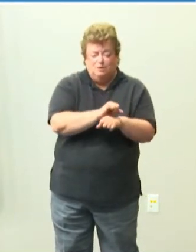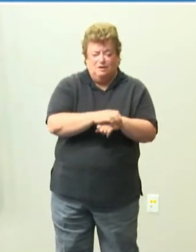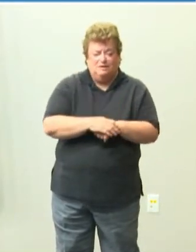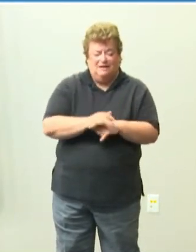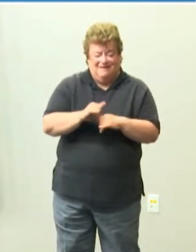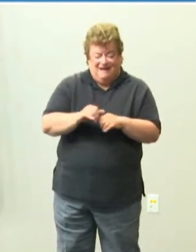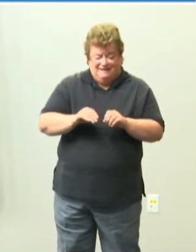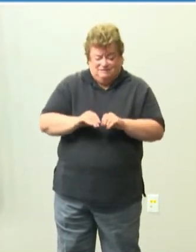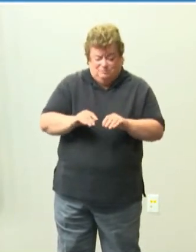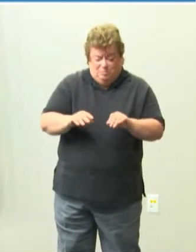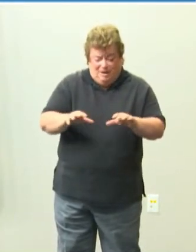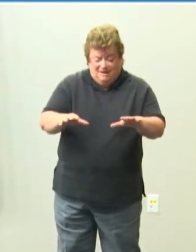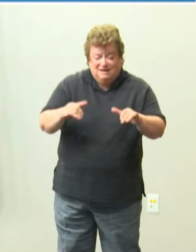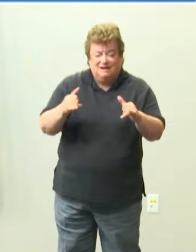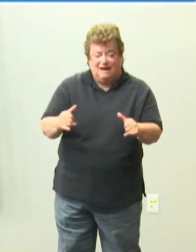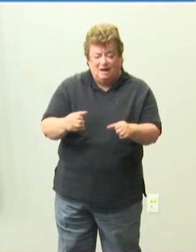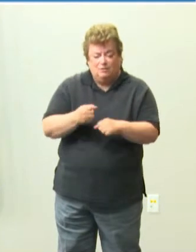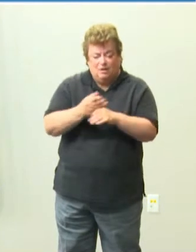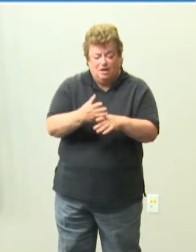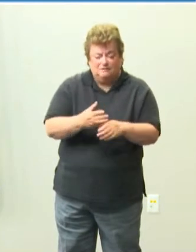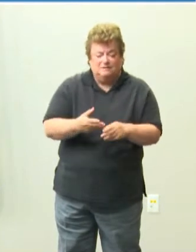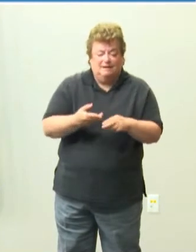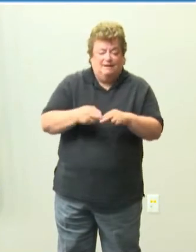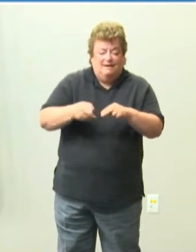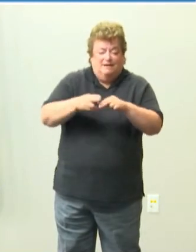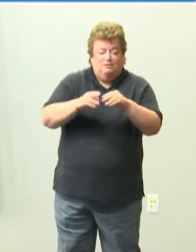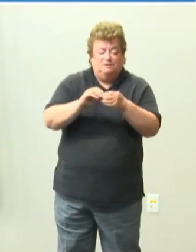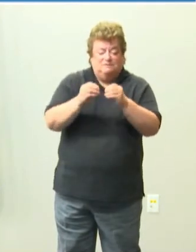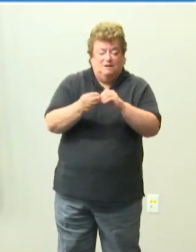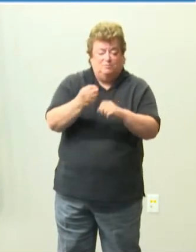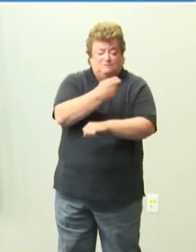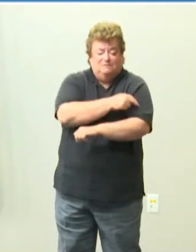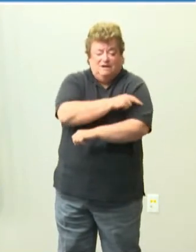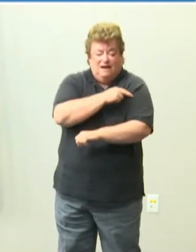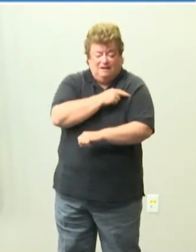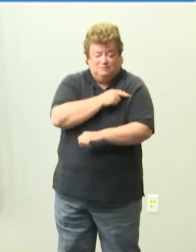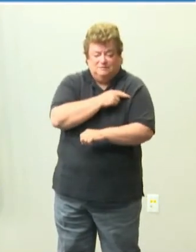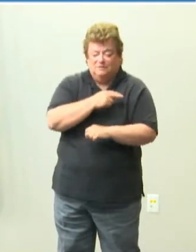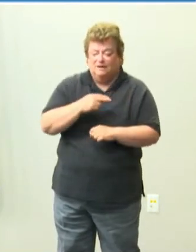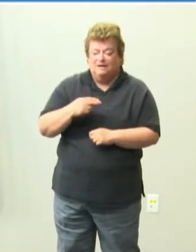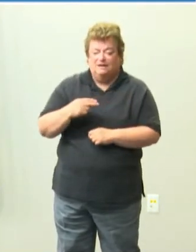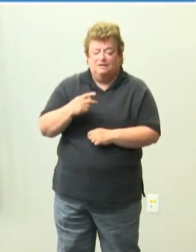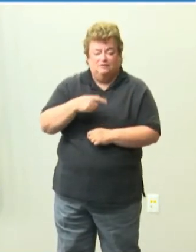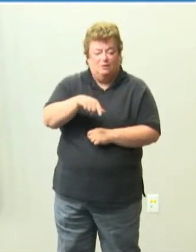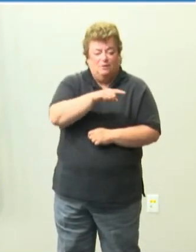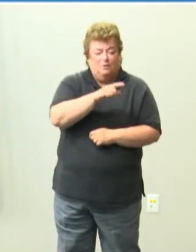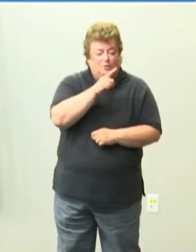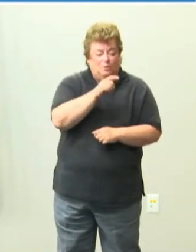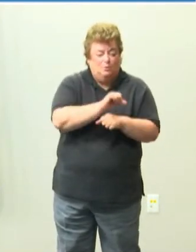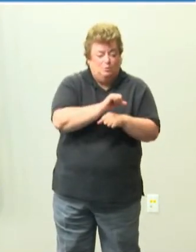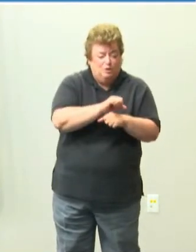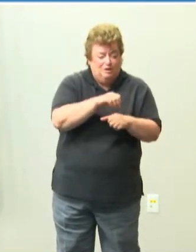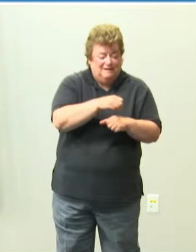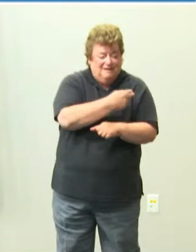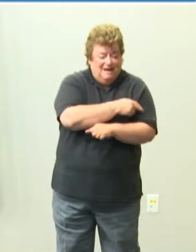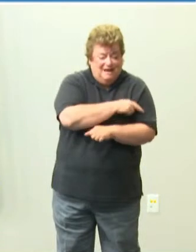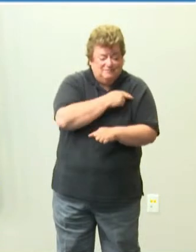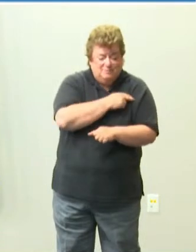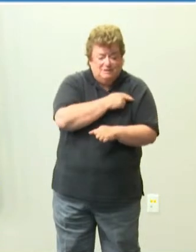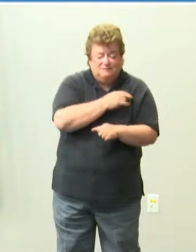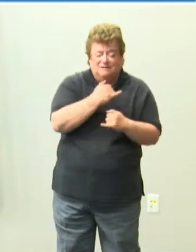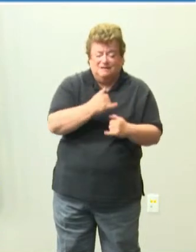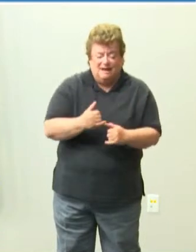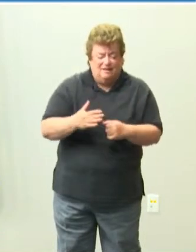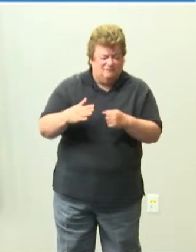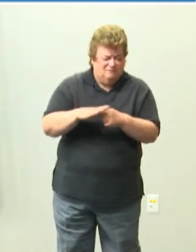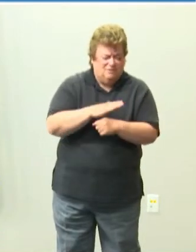increased hospitalizations that threaten everyone's ability to access emergency care. Our hospitals are currently burdened